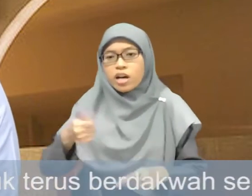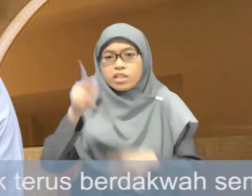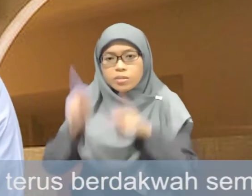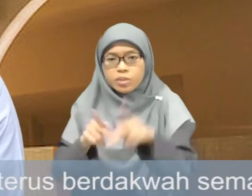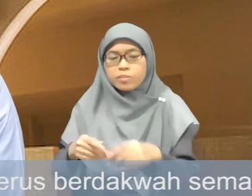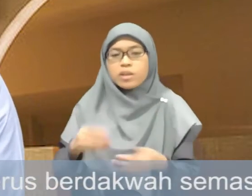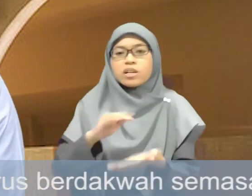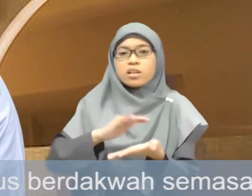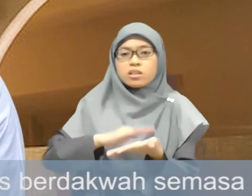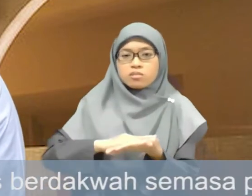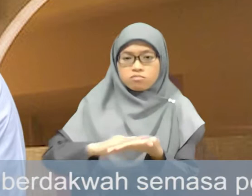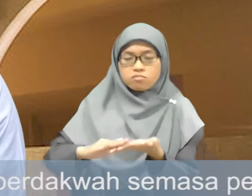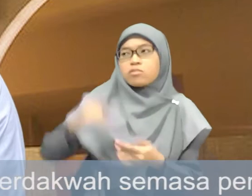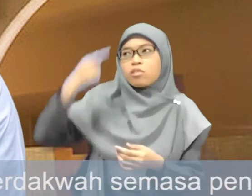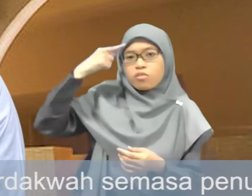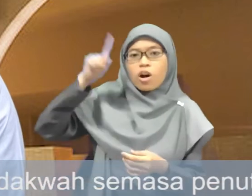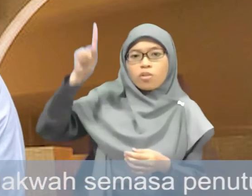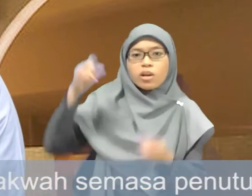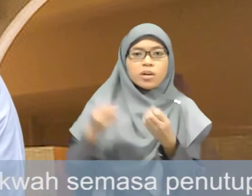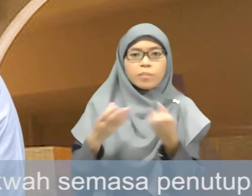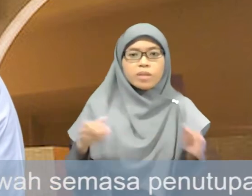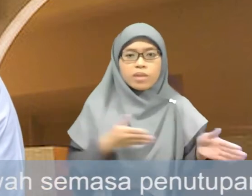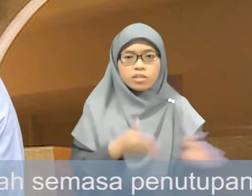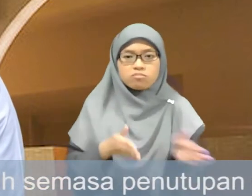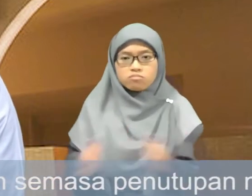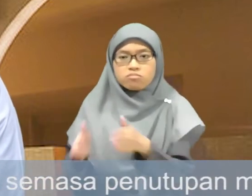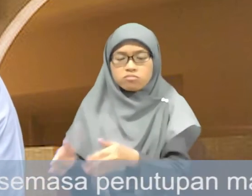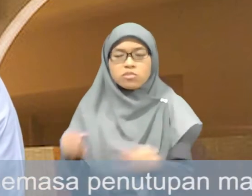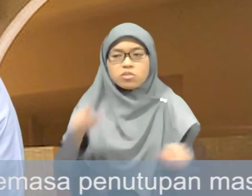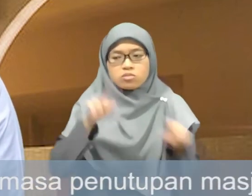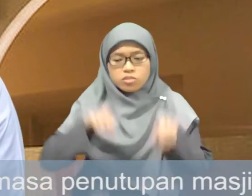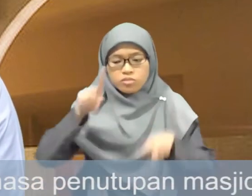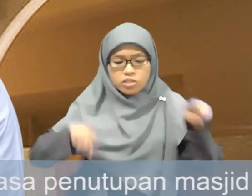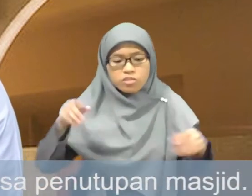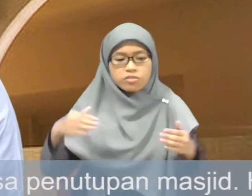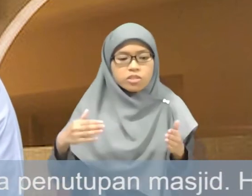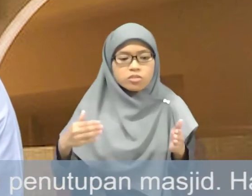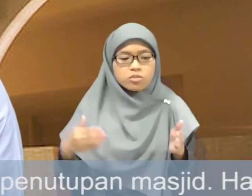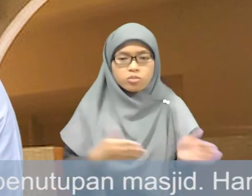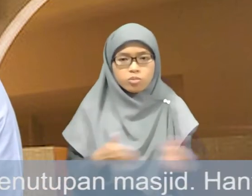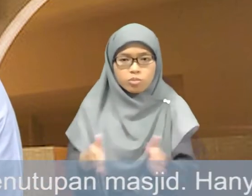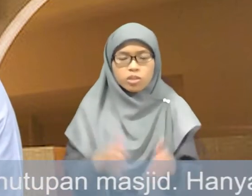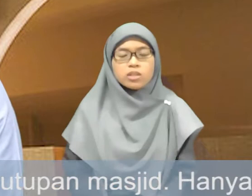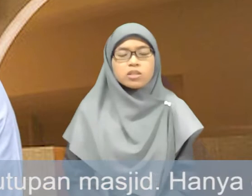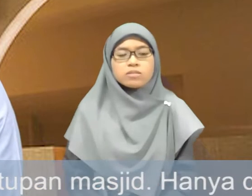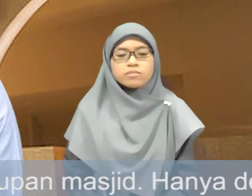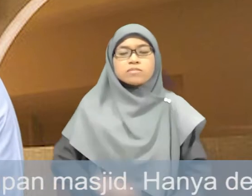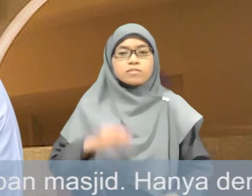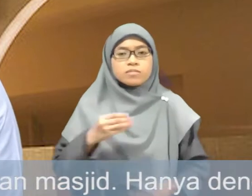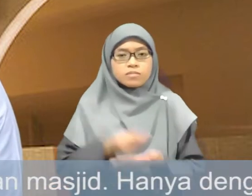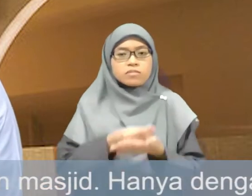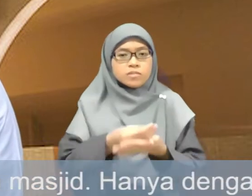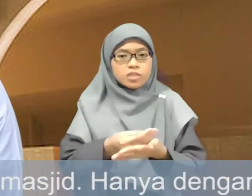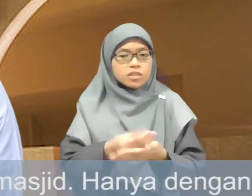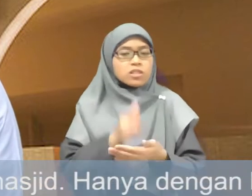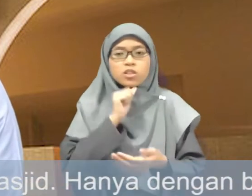ways. Also, charity is not only through assets or property, but charity can be in many forms.